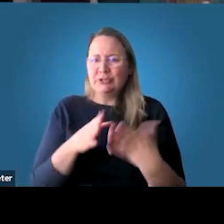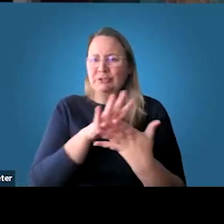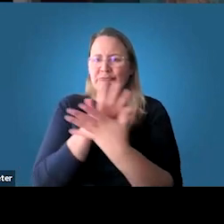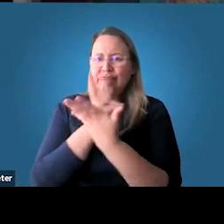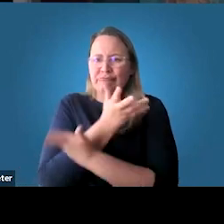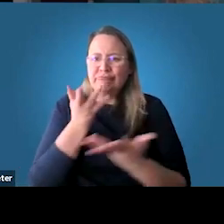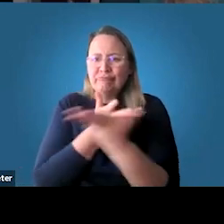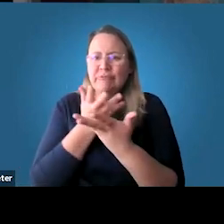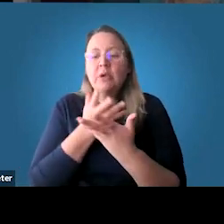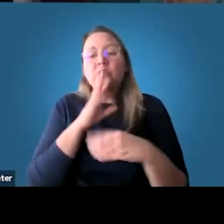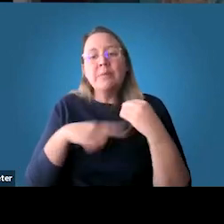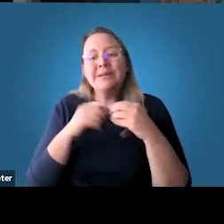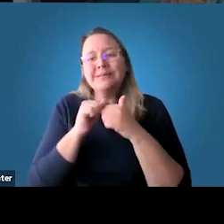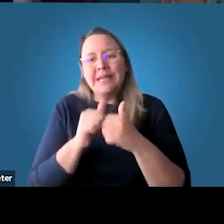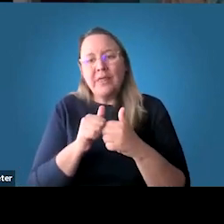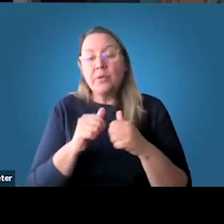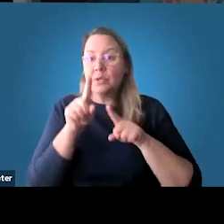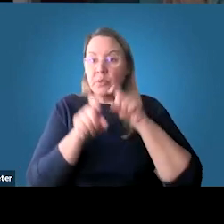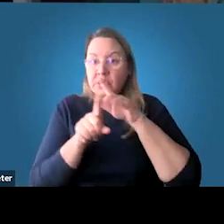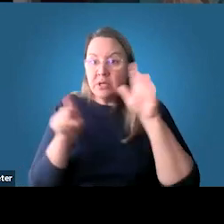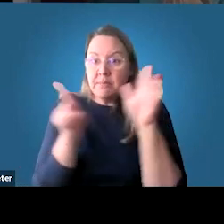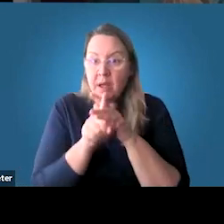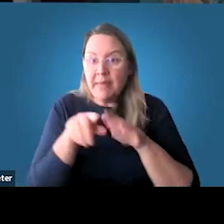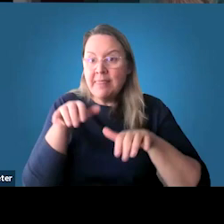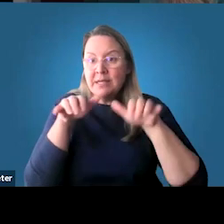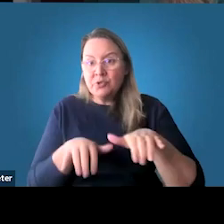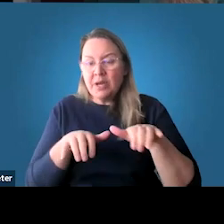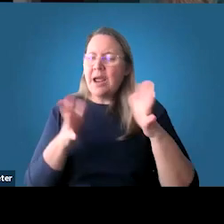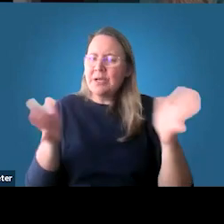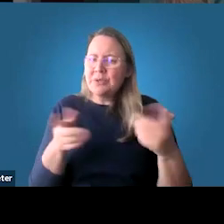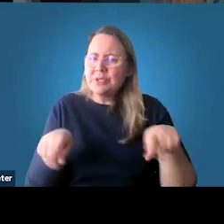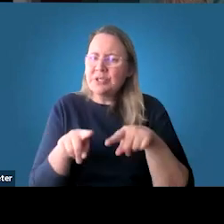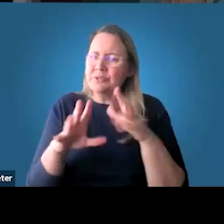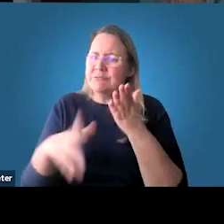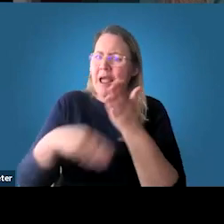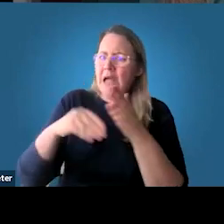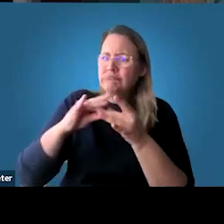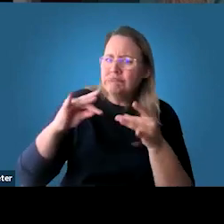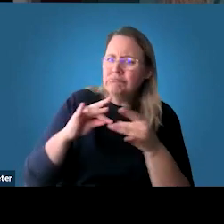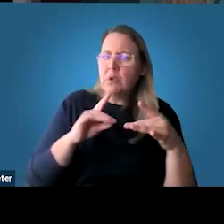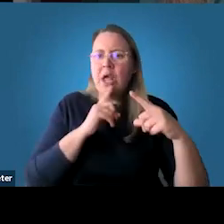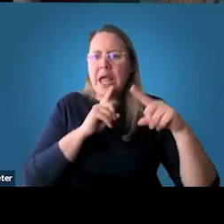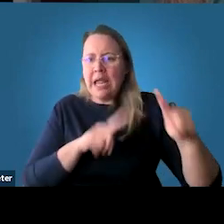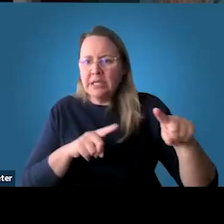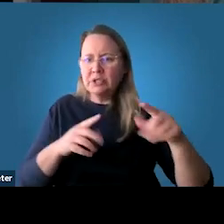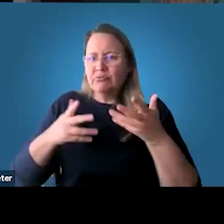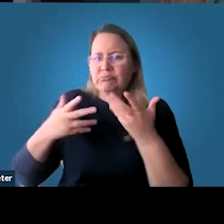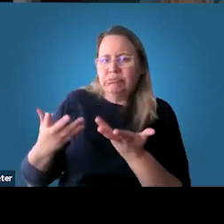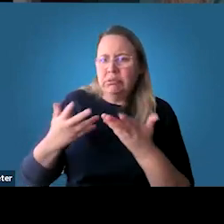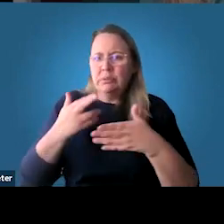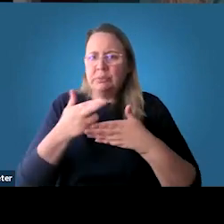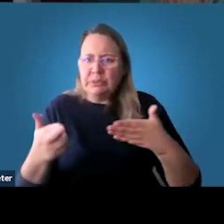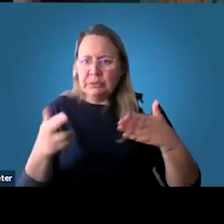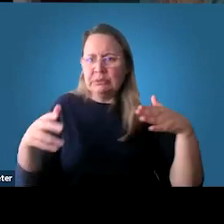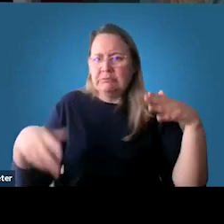going farther together, as questions arise in the chat, I encourage you to chime in if you have an answer or a related resource to